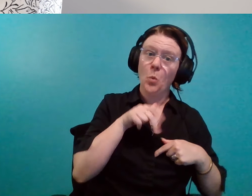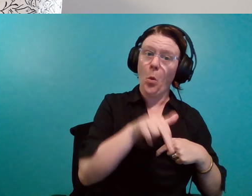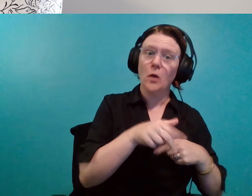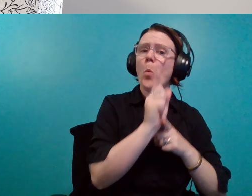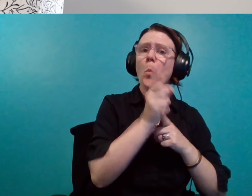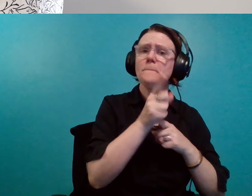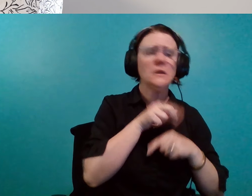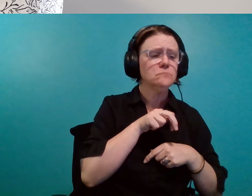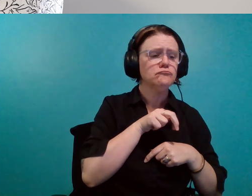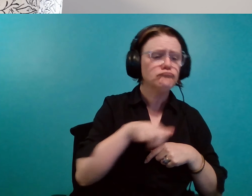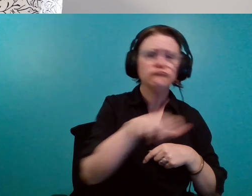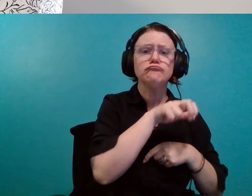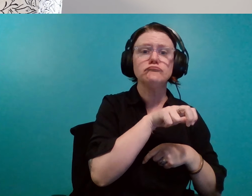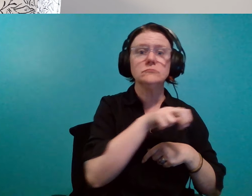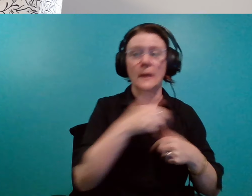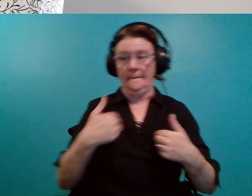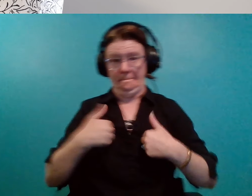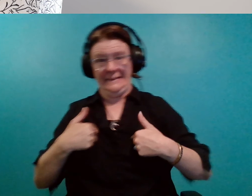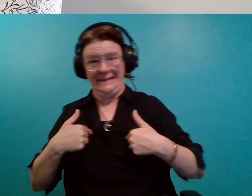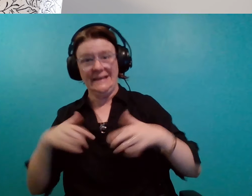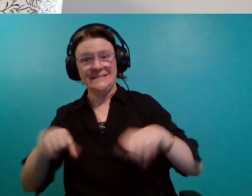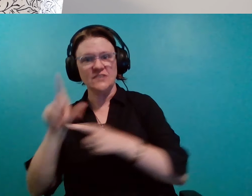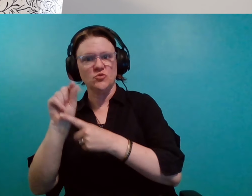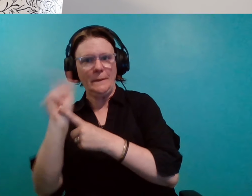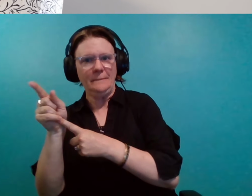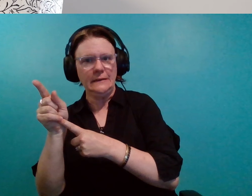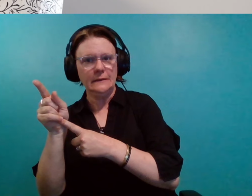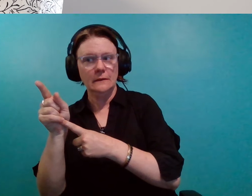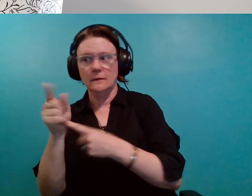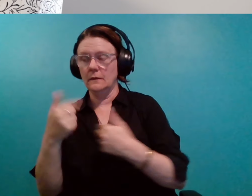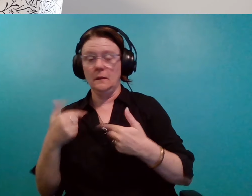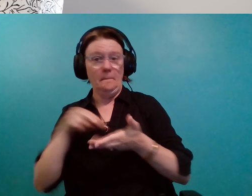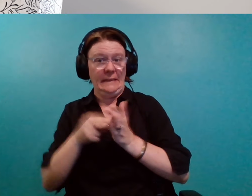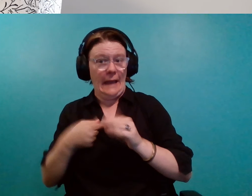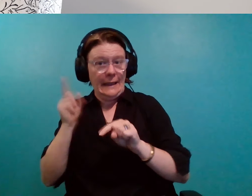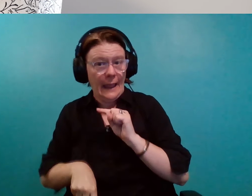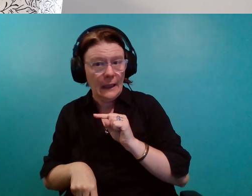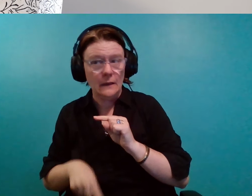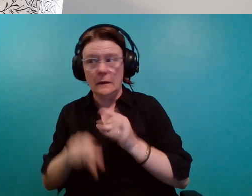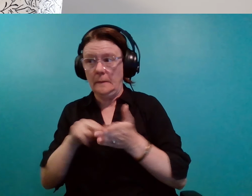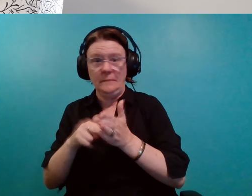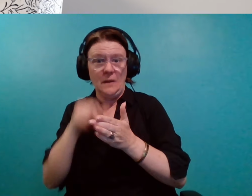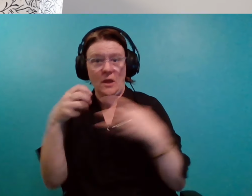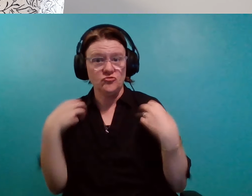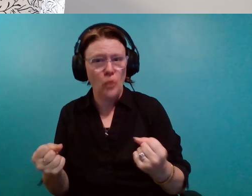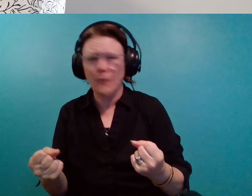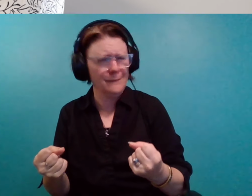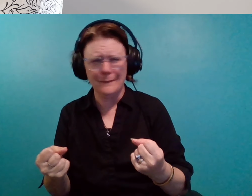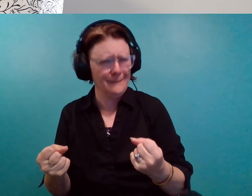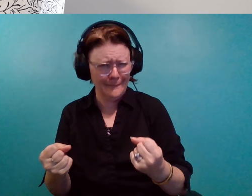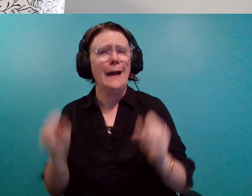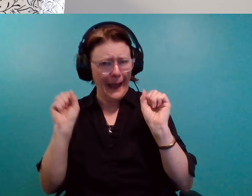minute in an accessible house may take me 20. And it's not because I am incapable or I'm not strong. Like, you should